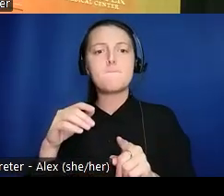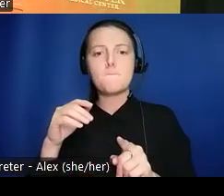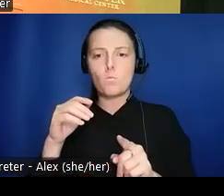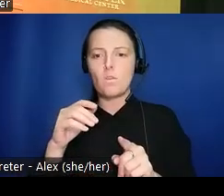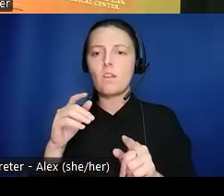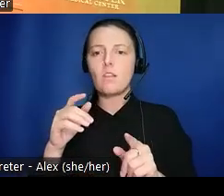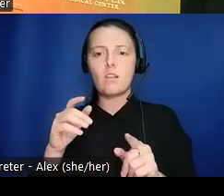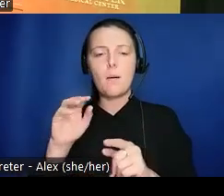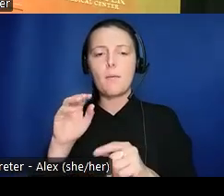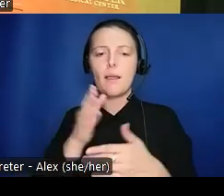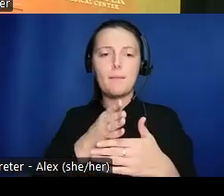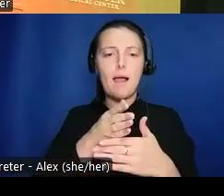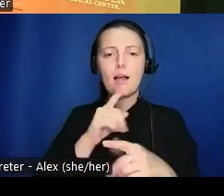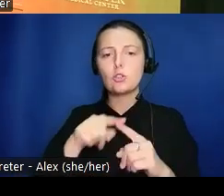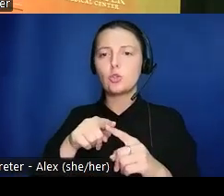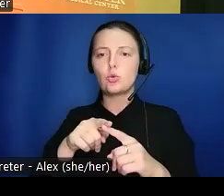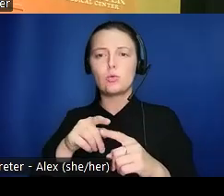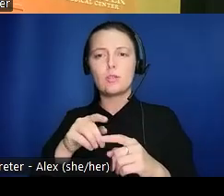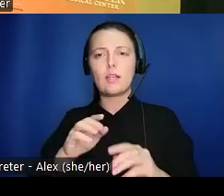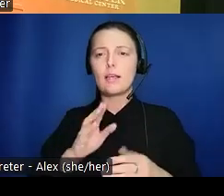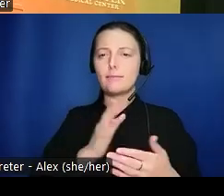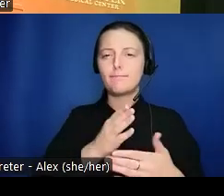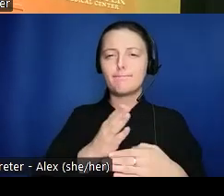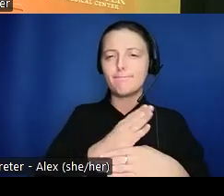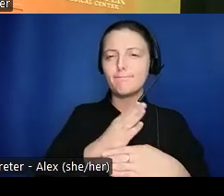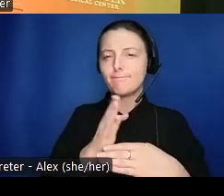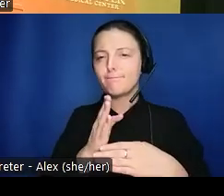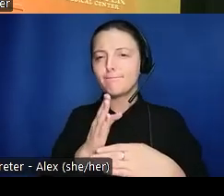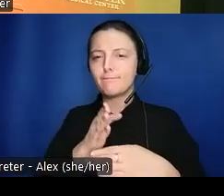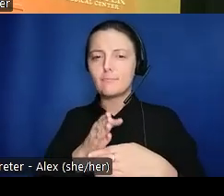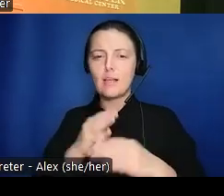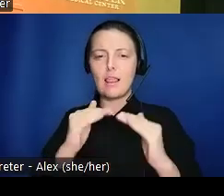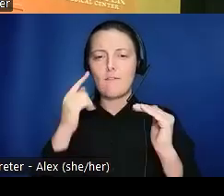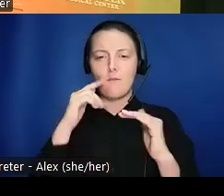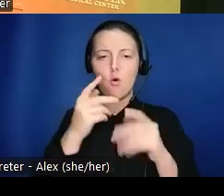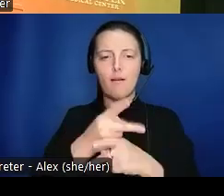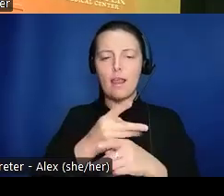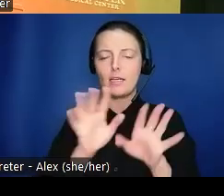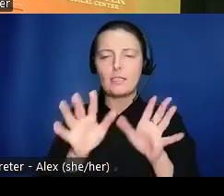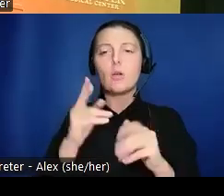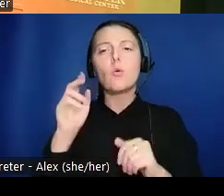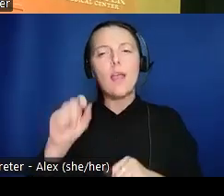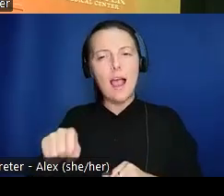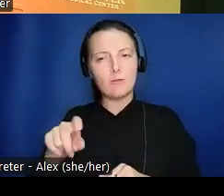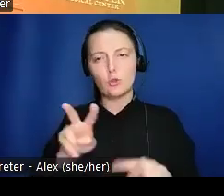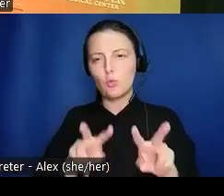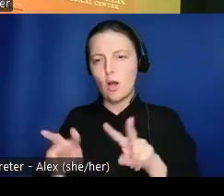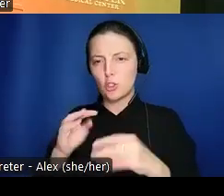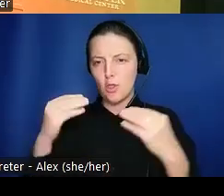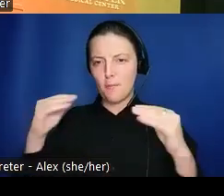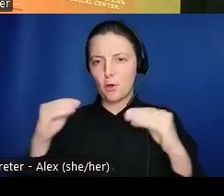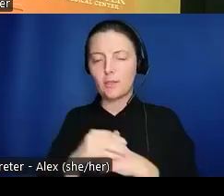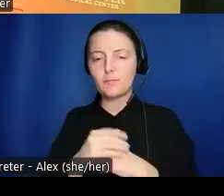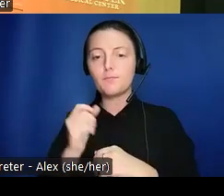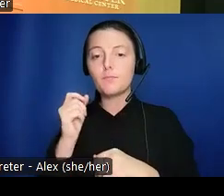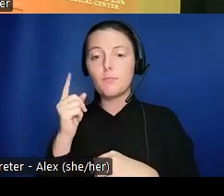watch how the market is. And I do expect that telepsychiatry over our times,